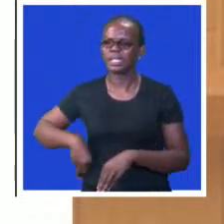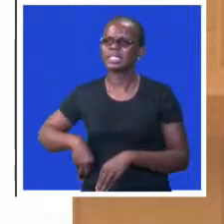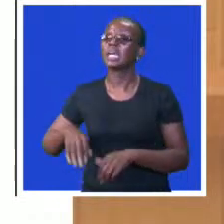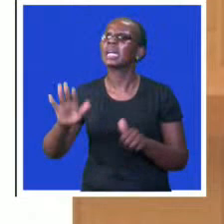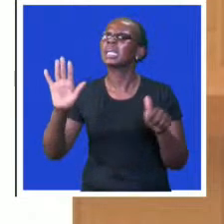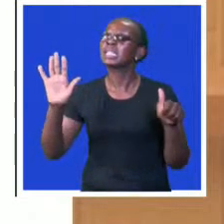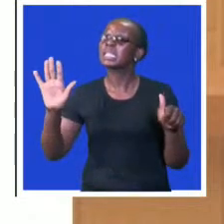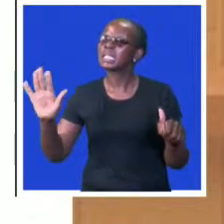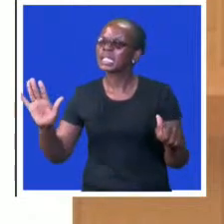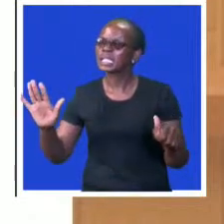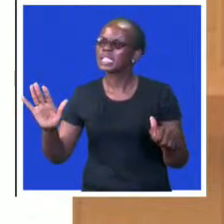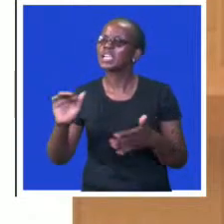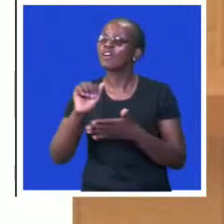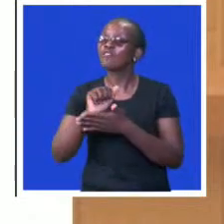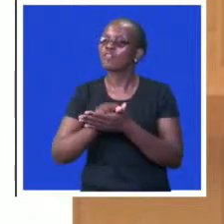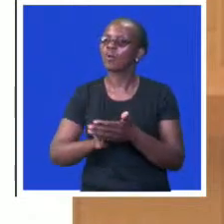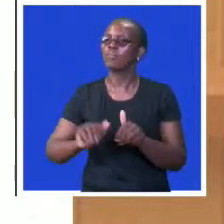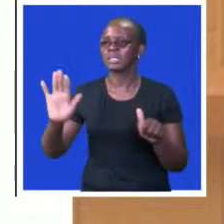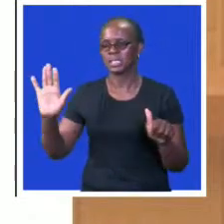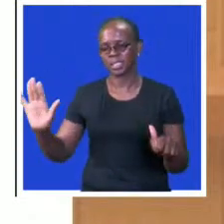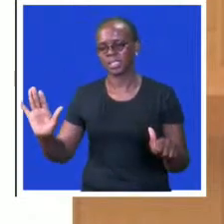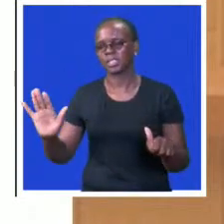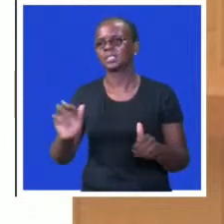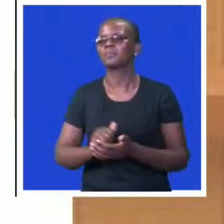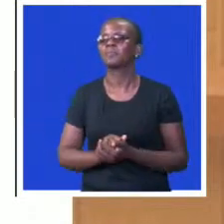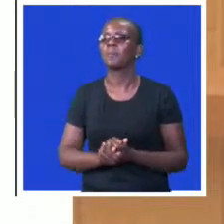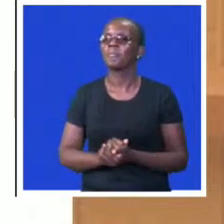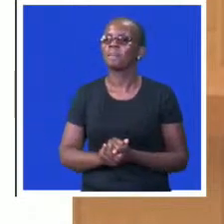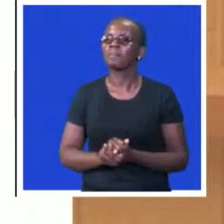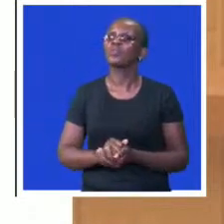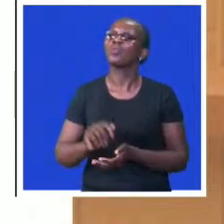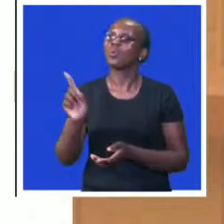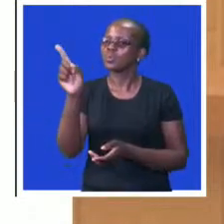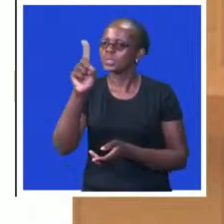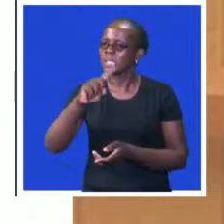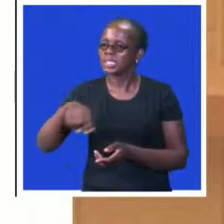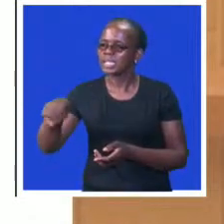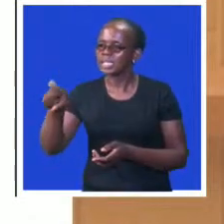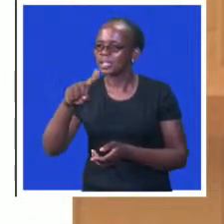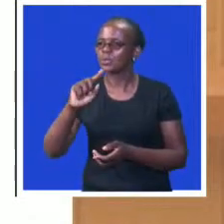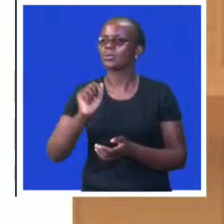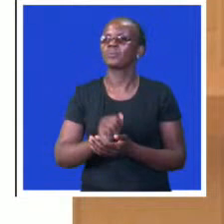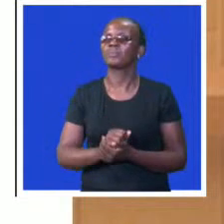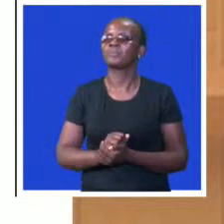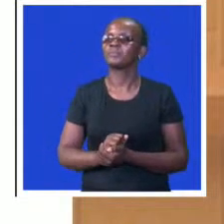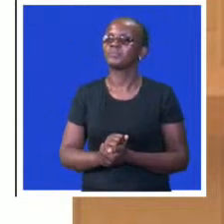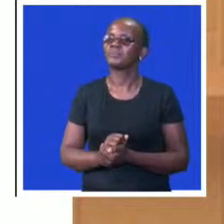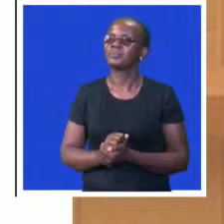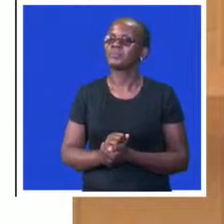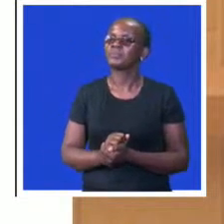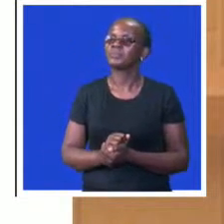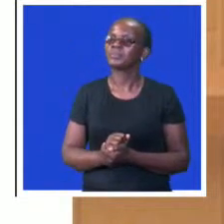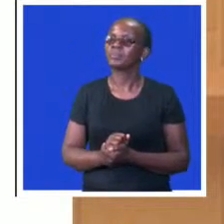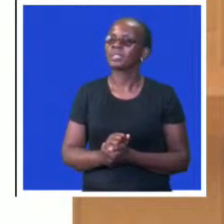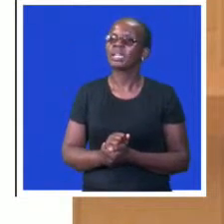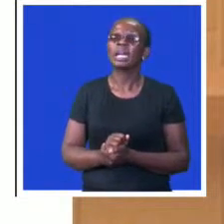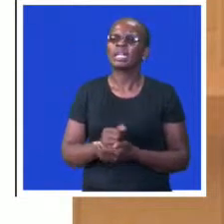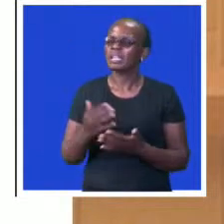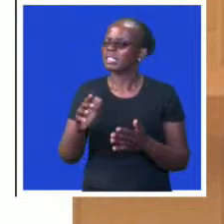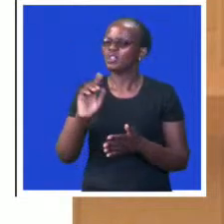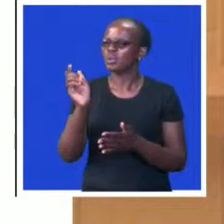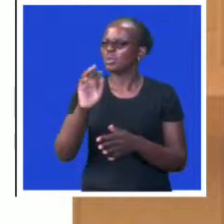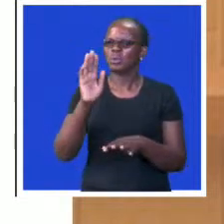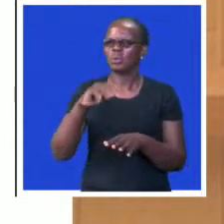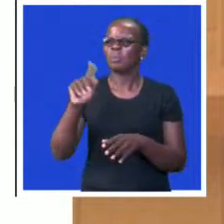the 6. 6 minus 6 is 0. So we put a dot because the 0 has